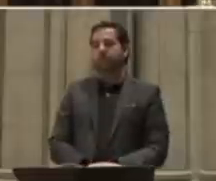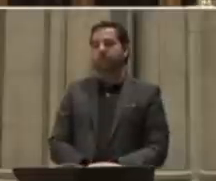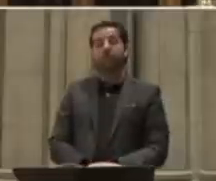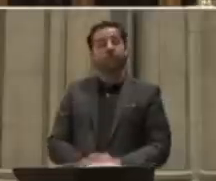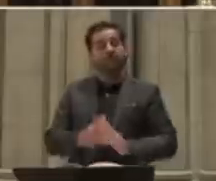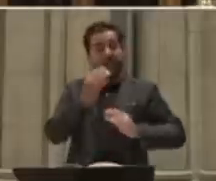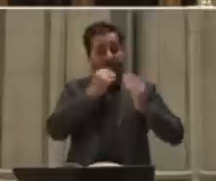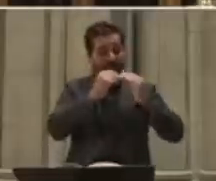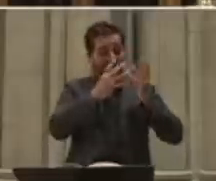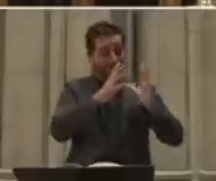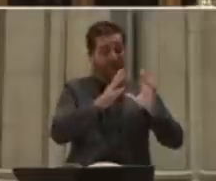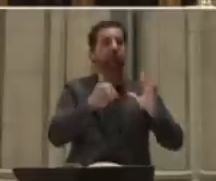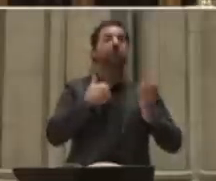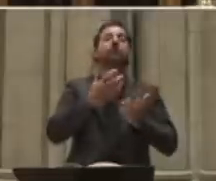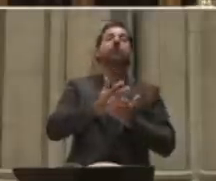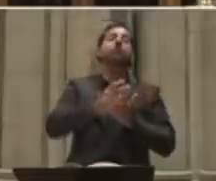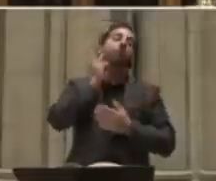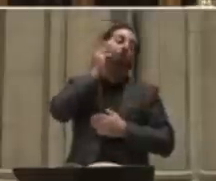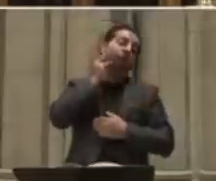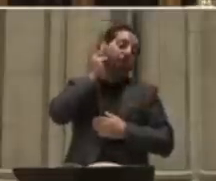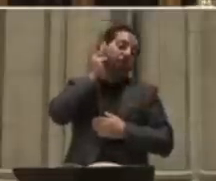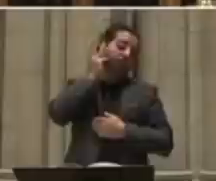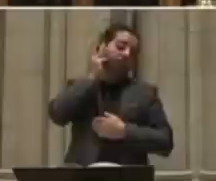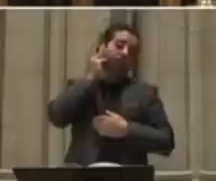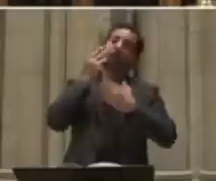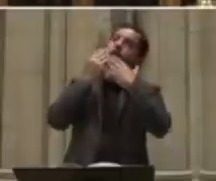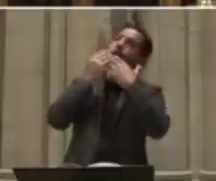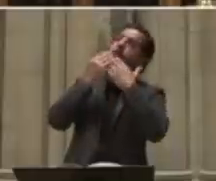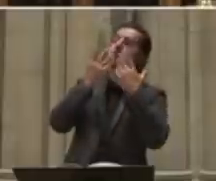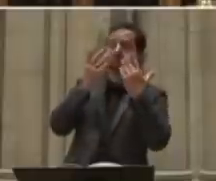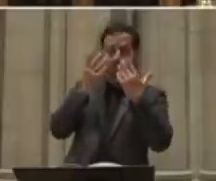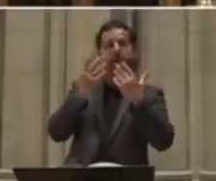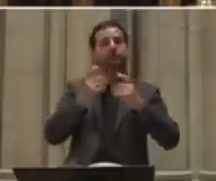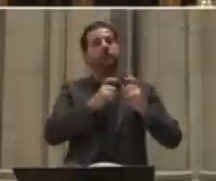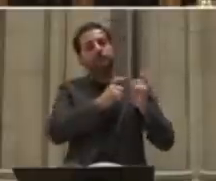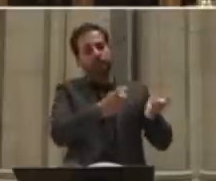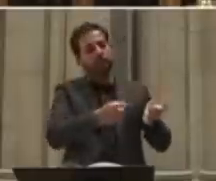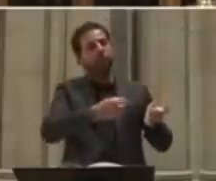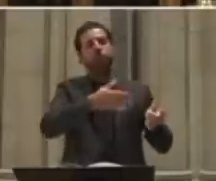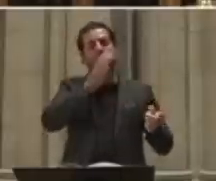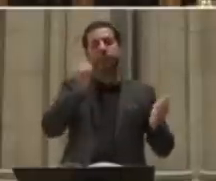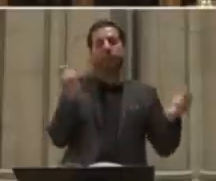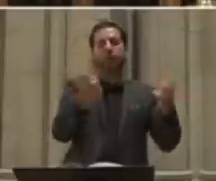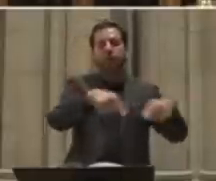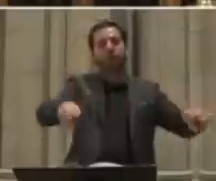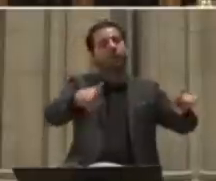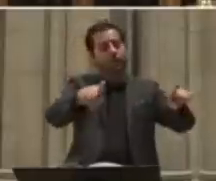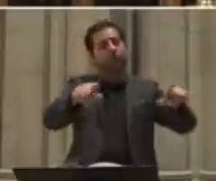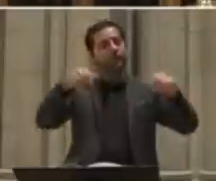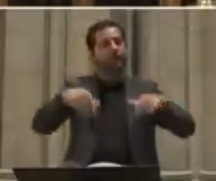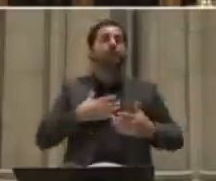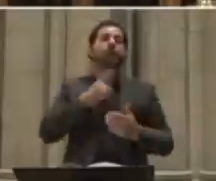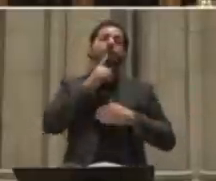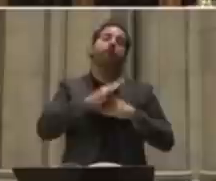As supper was ending, Jesus took the cup of wine, and when he had given thanks, he gave it to them and said, "Drink this, all of you. This